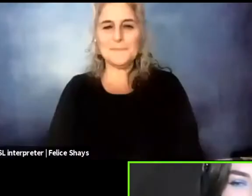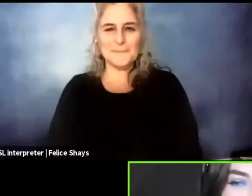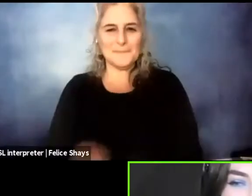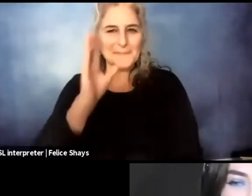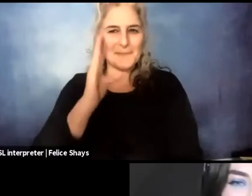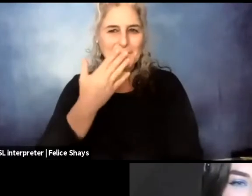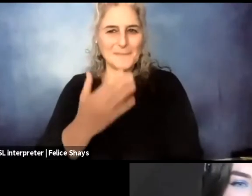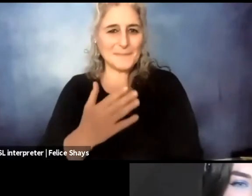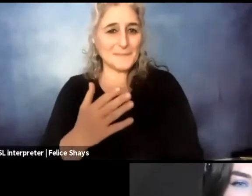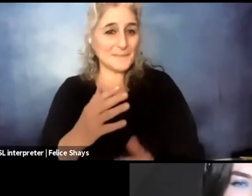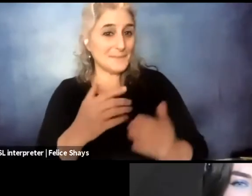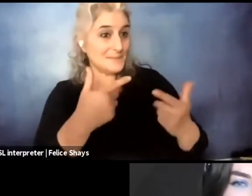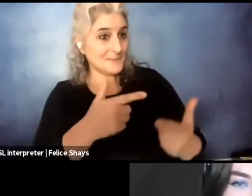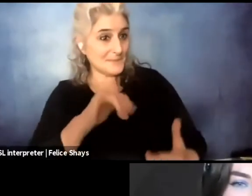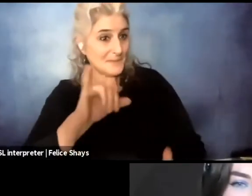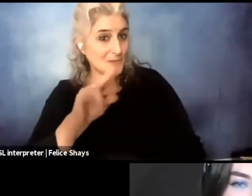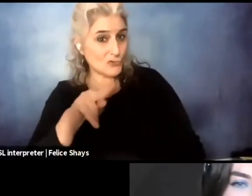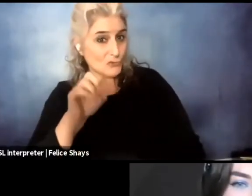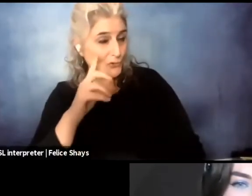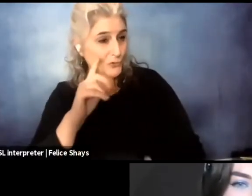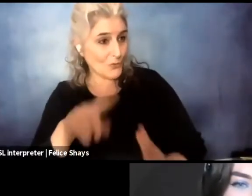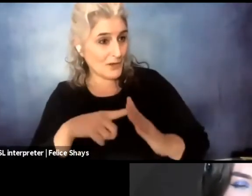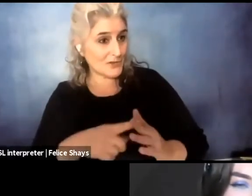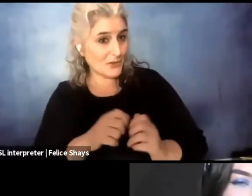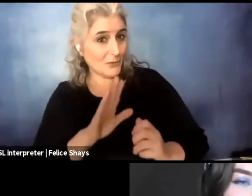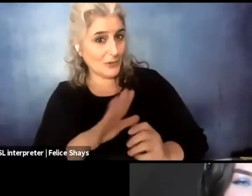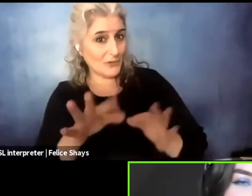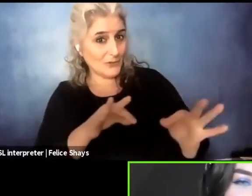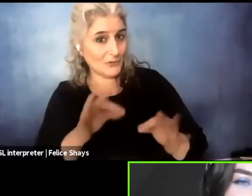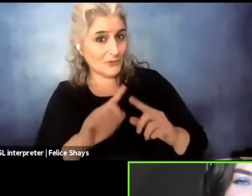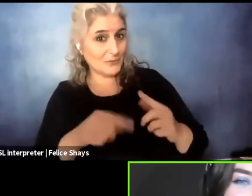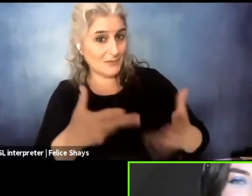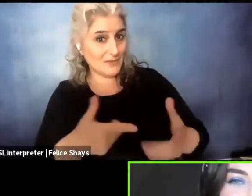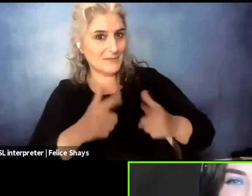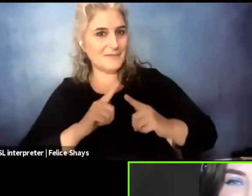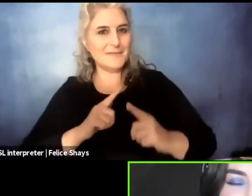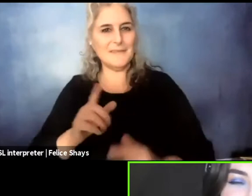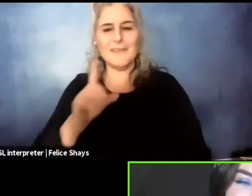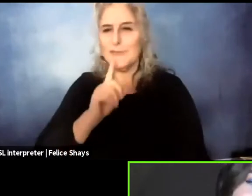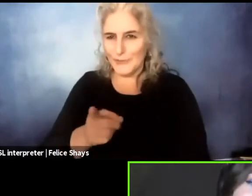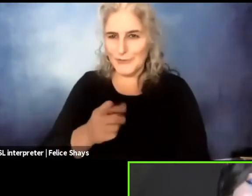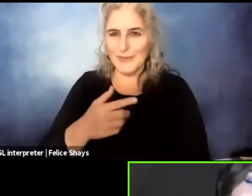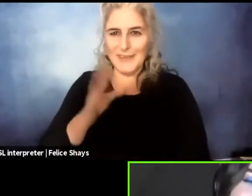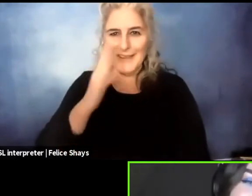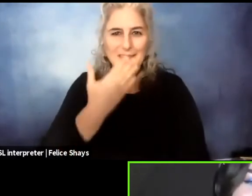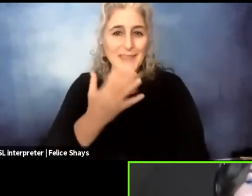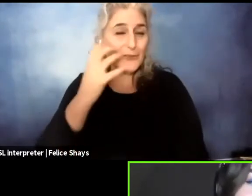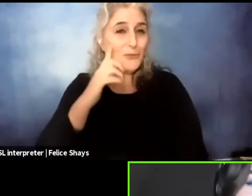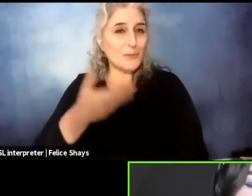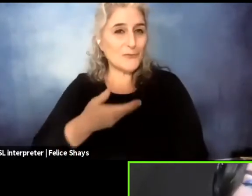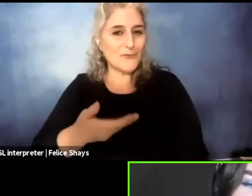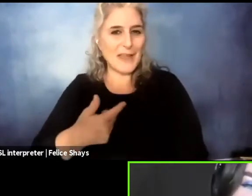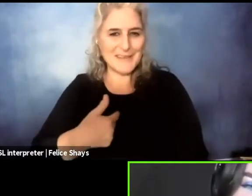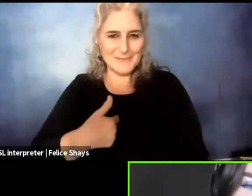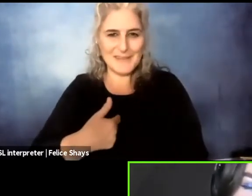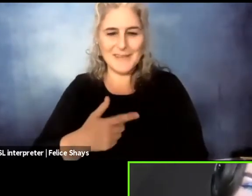You know, would you like to start with your description and then I'll go after you? Sure. Yeah, thanks so much for having me. I'm